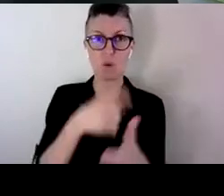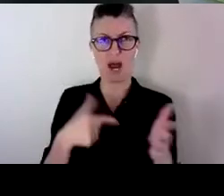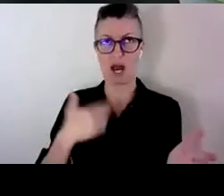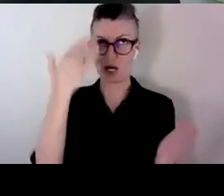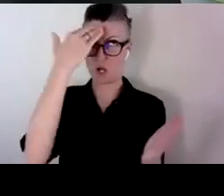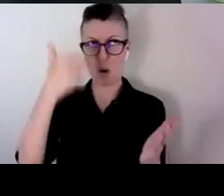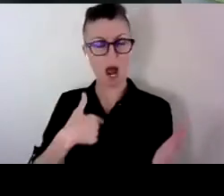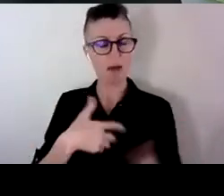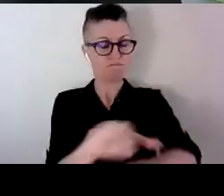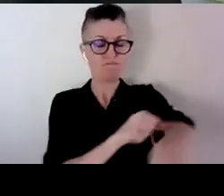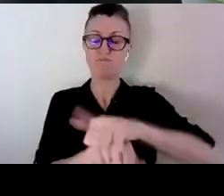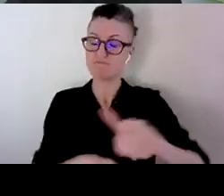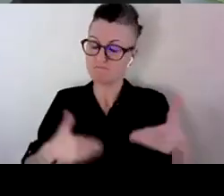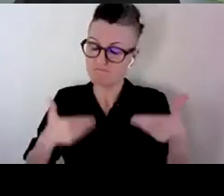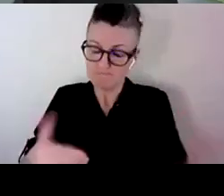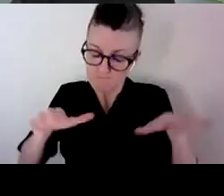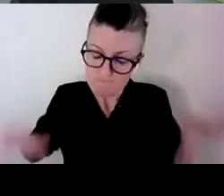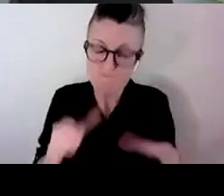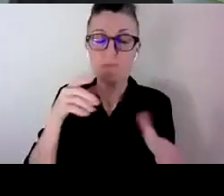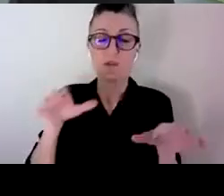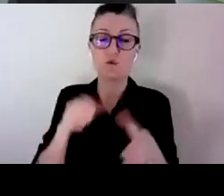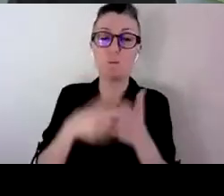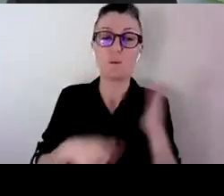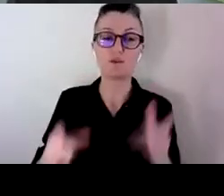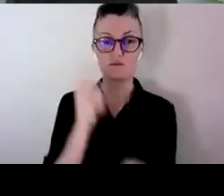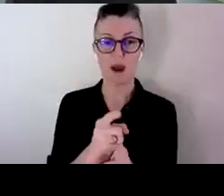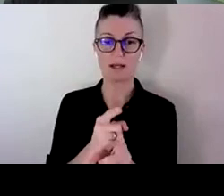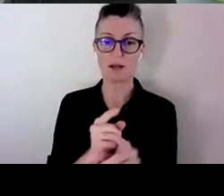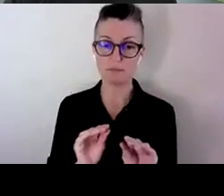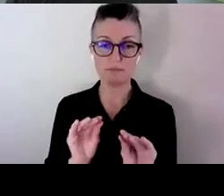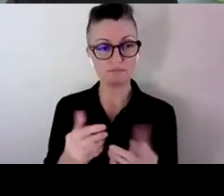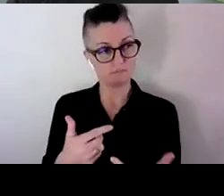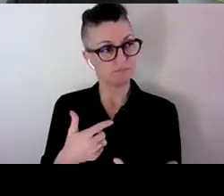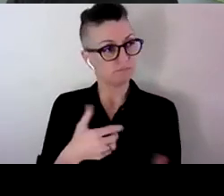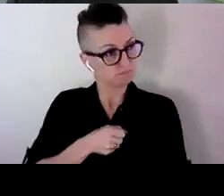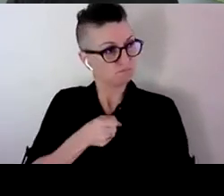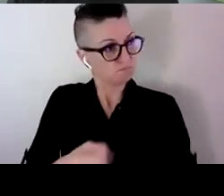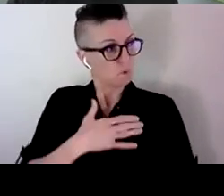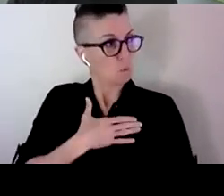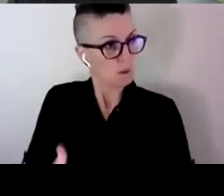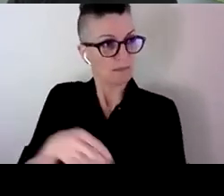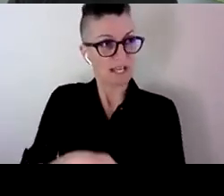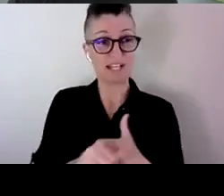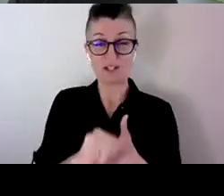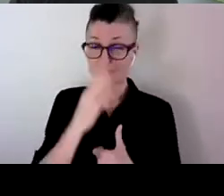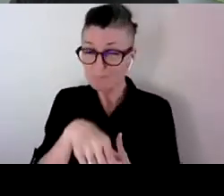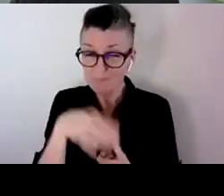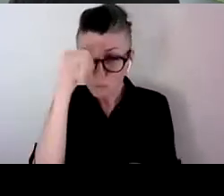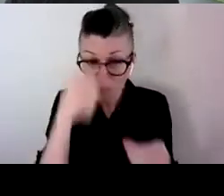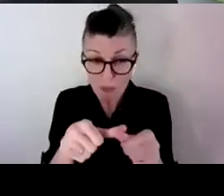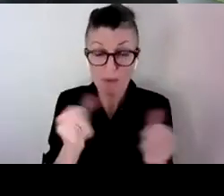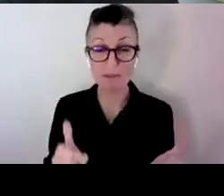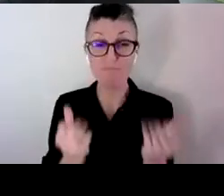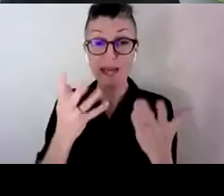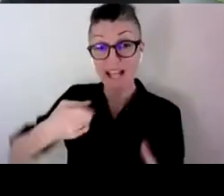risk and put yourself in danger to do what you know is right, please know and remember that there are many of us with you. You're not